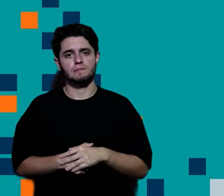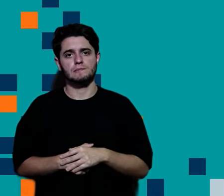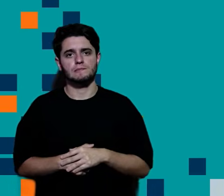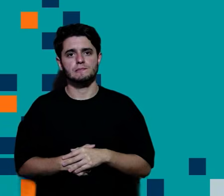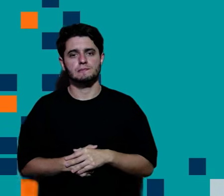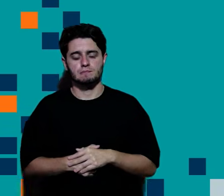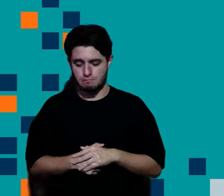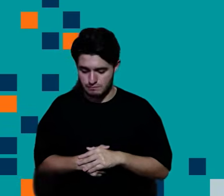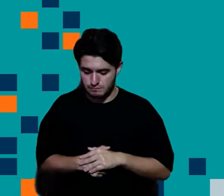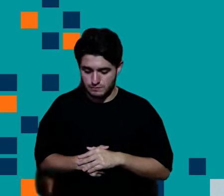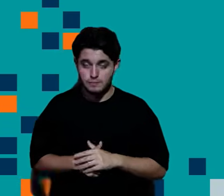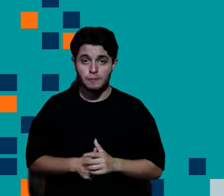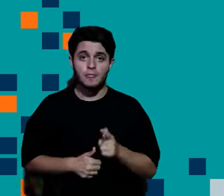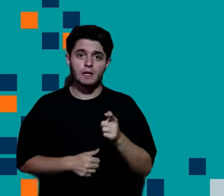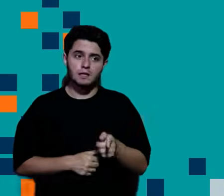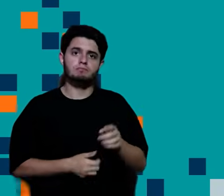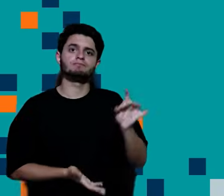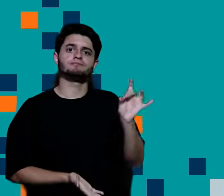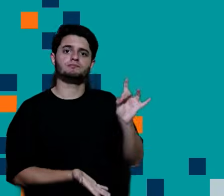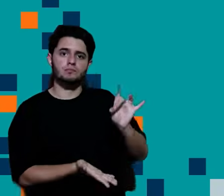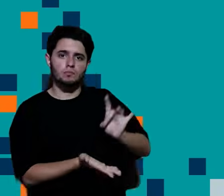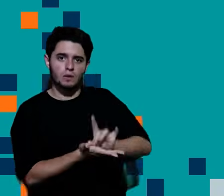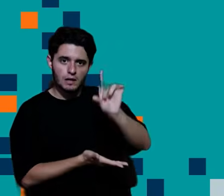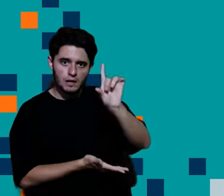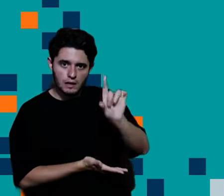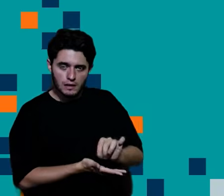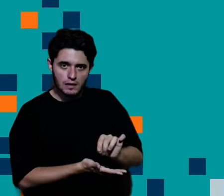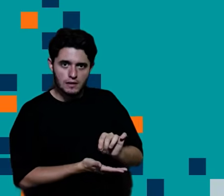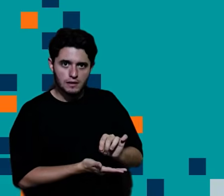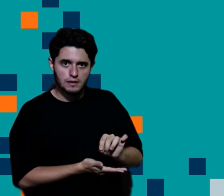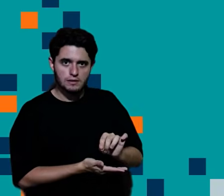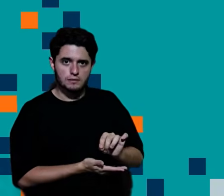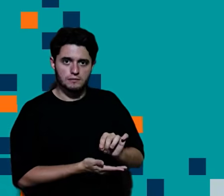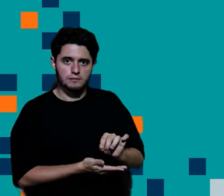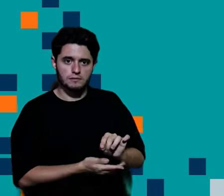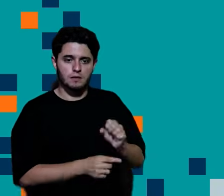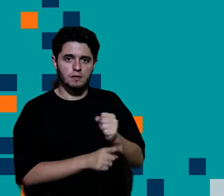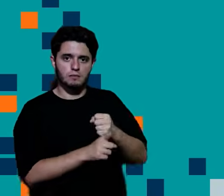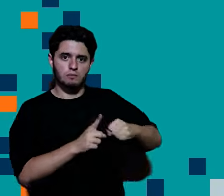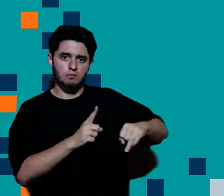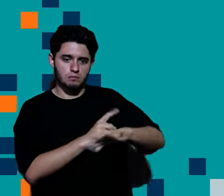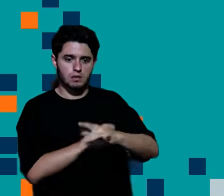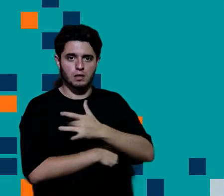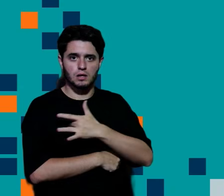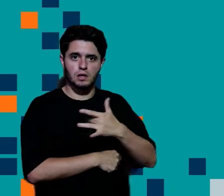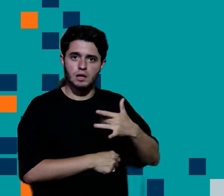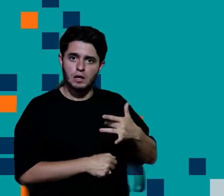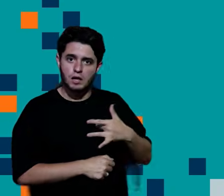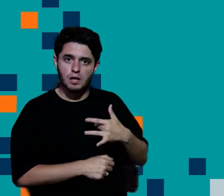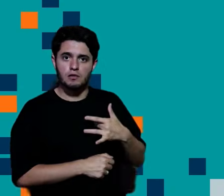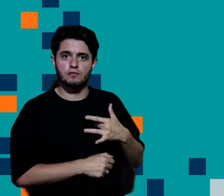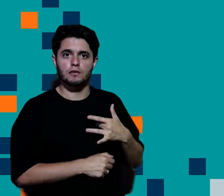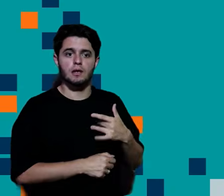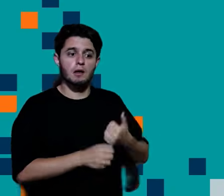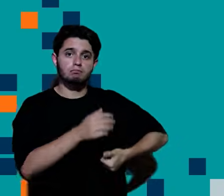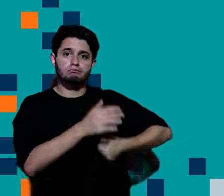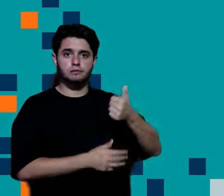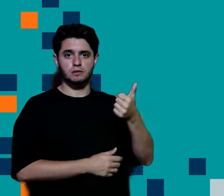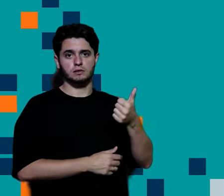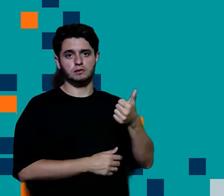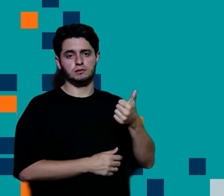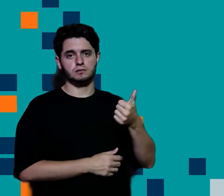Cross. He, in fact, was an early public health pioneer. He